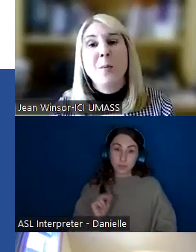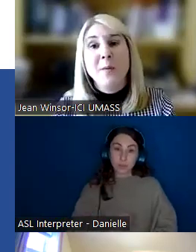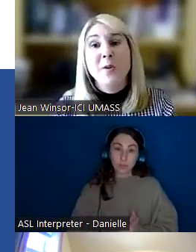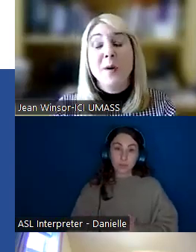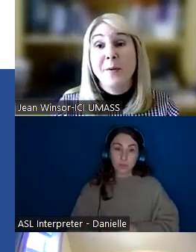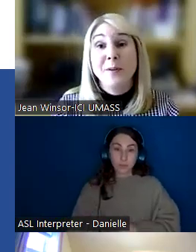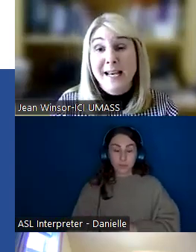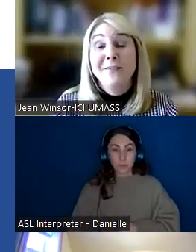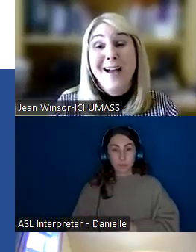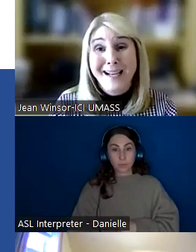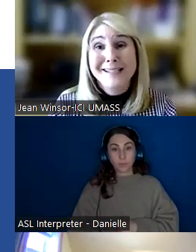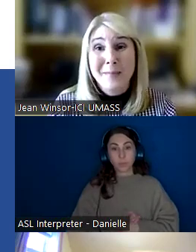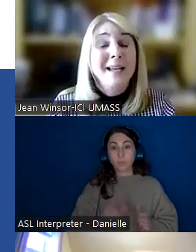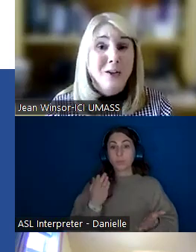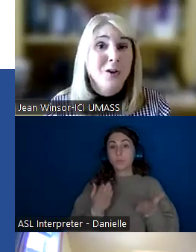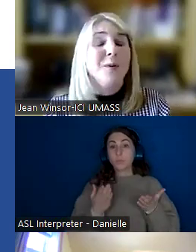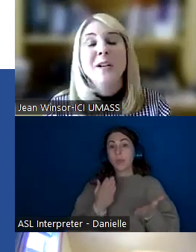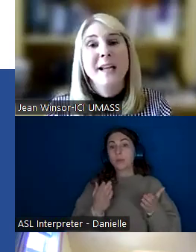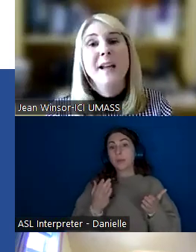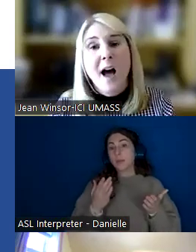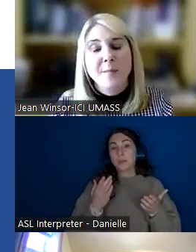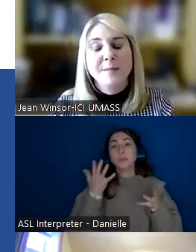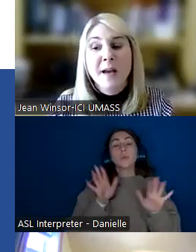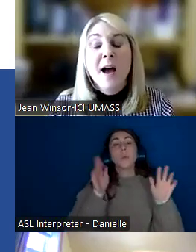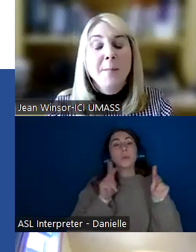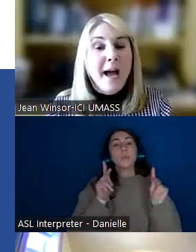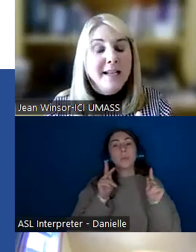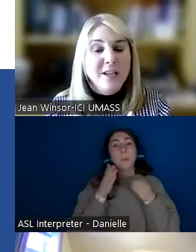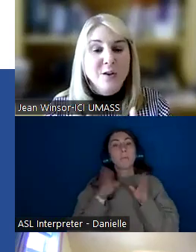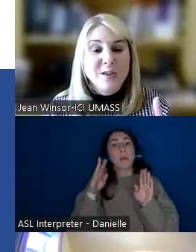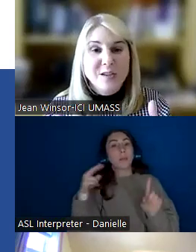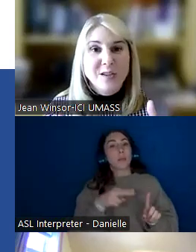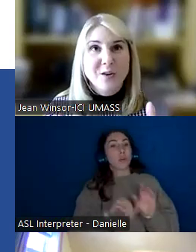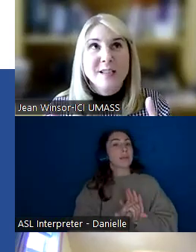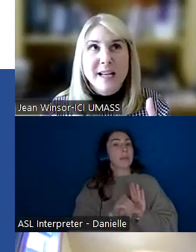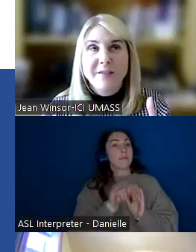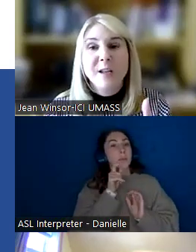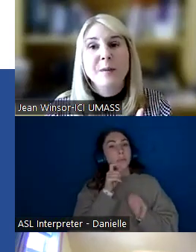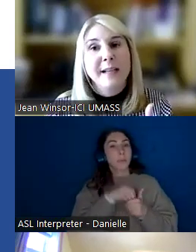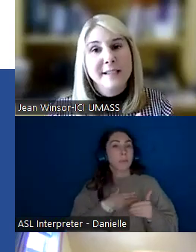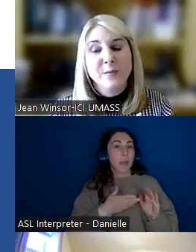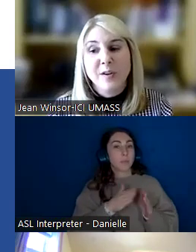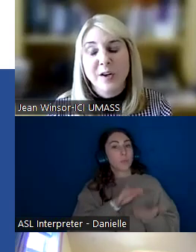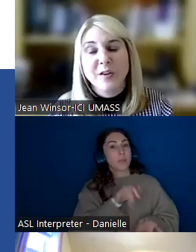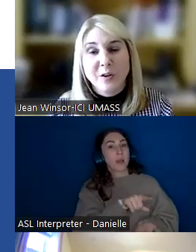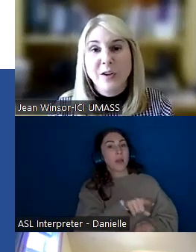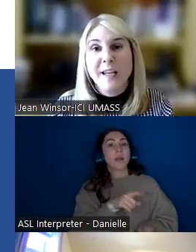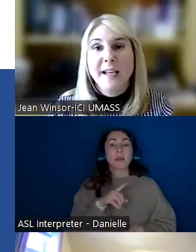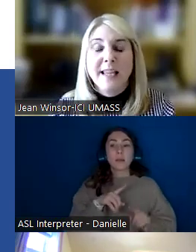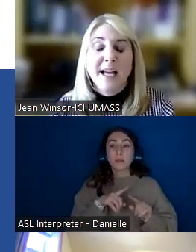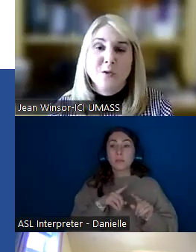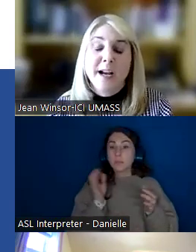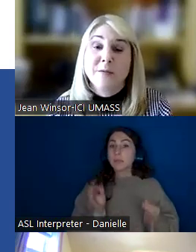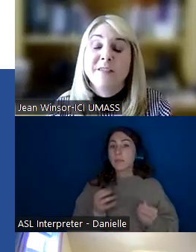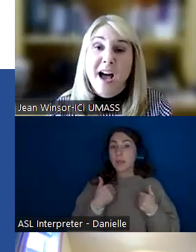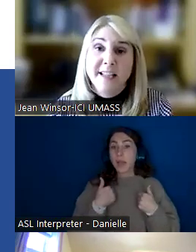to a point where you might be able to identify somebody in their community. But there's definitely places where they're looking at